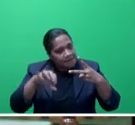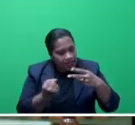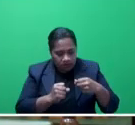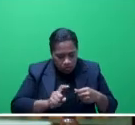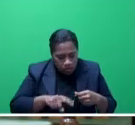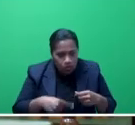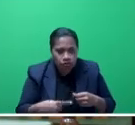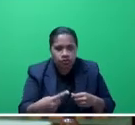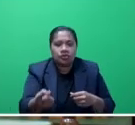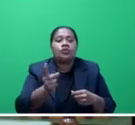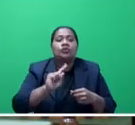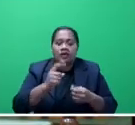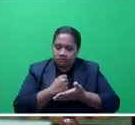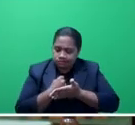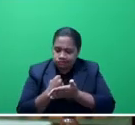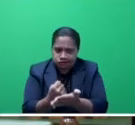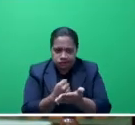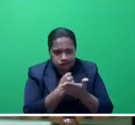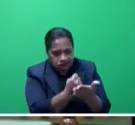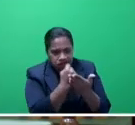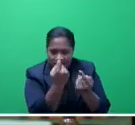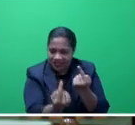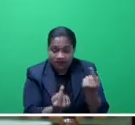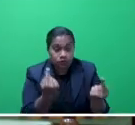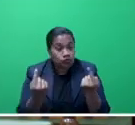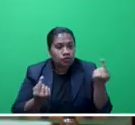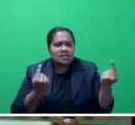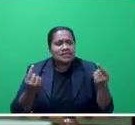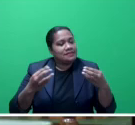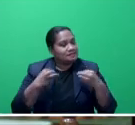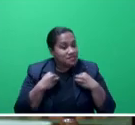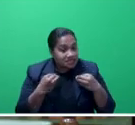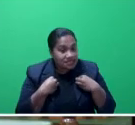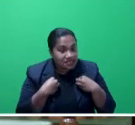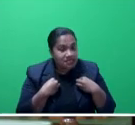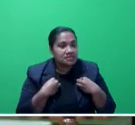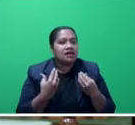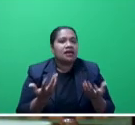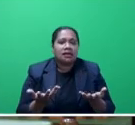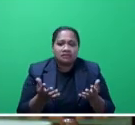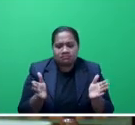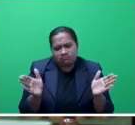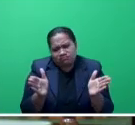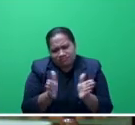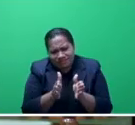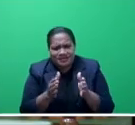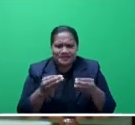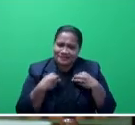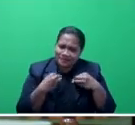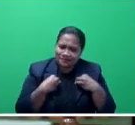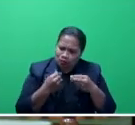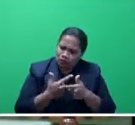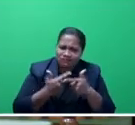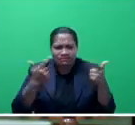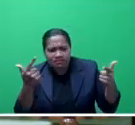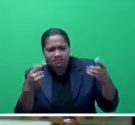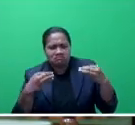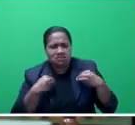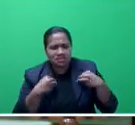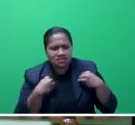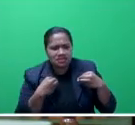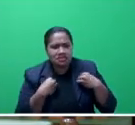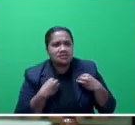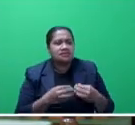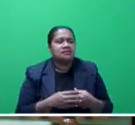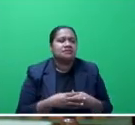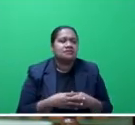sustainably support those individuals and businesses, whether they're micro, small, medium and large, who have been hardest hit by